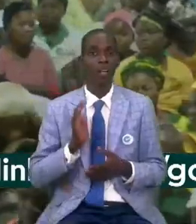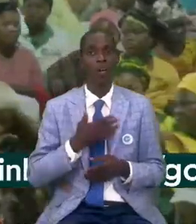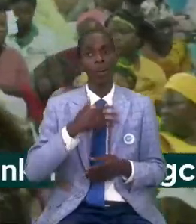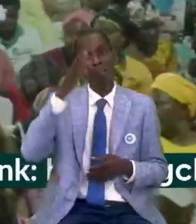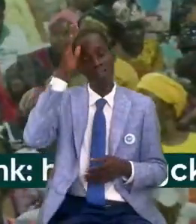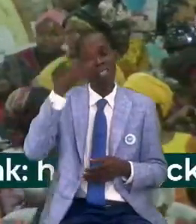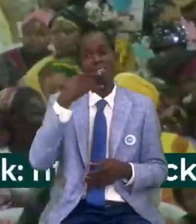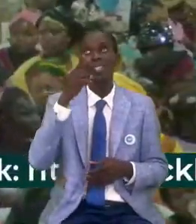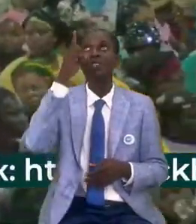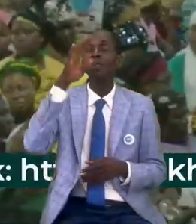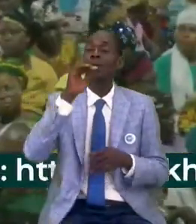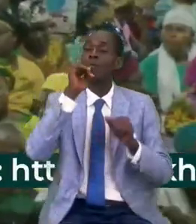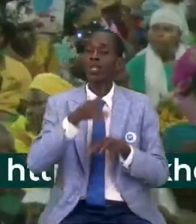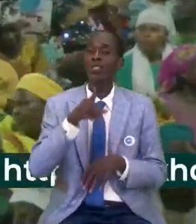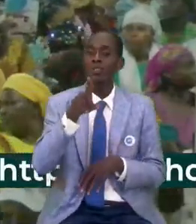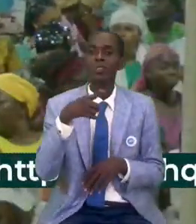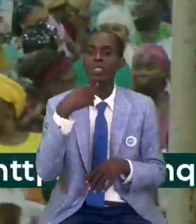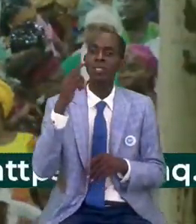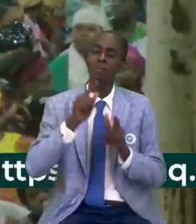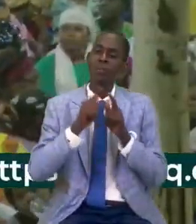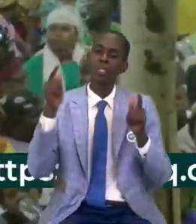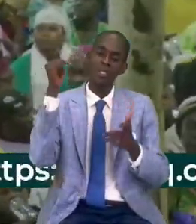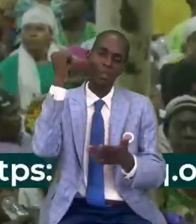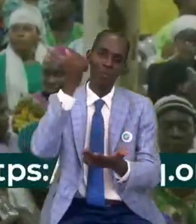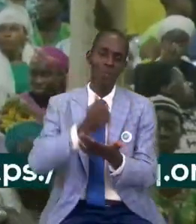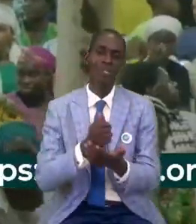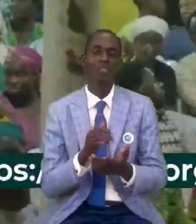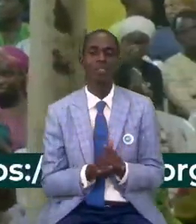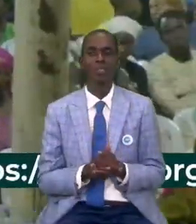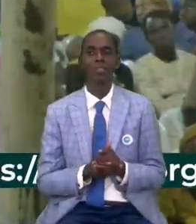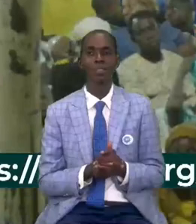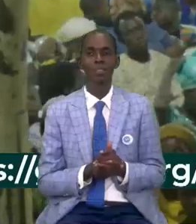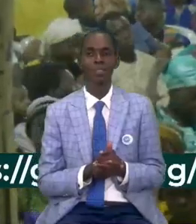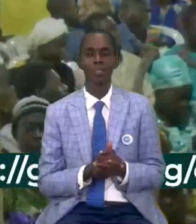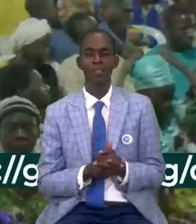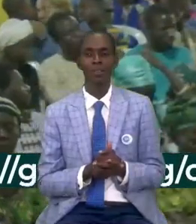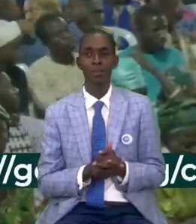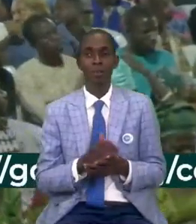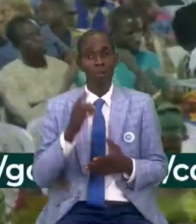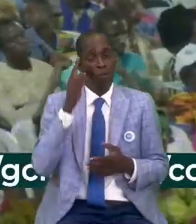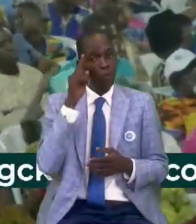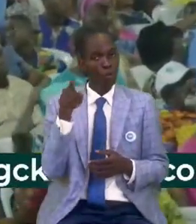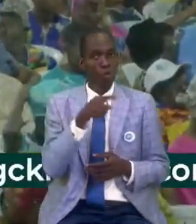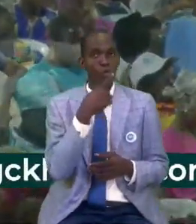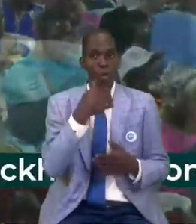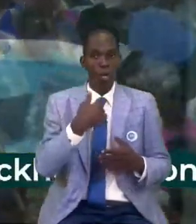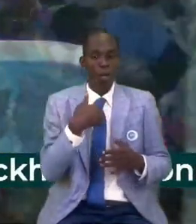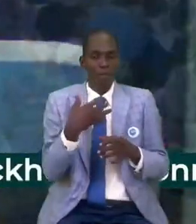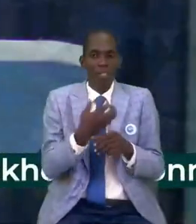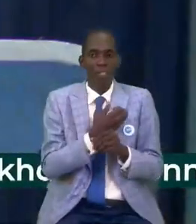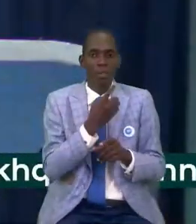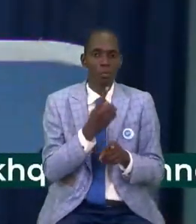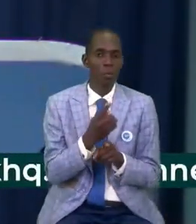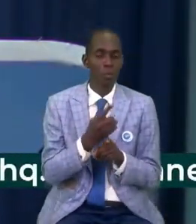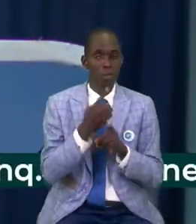Thank you. For those who have taken the right decision, you're giving your life to the Lord, and we're interested